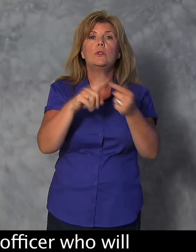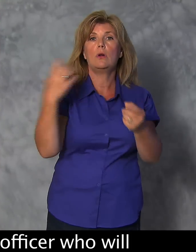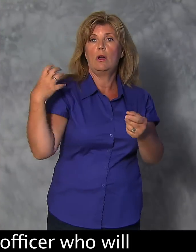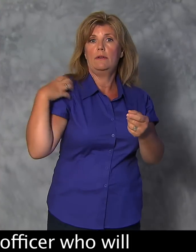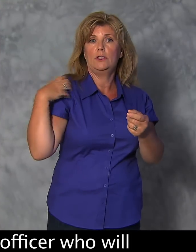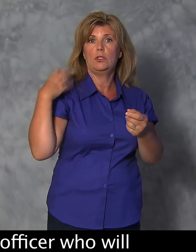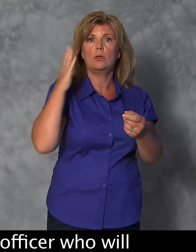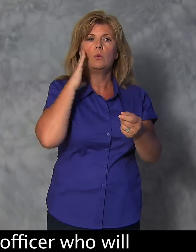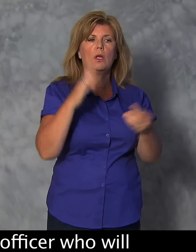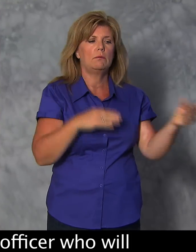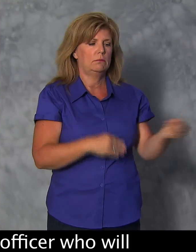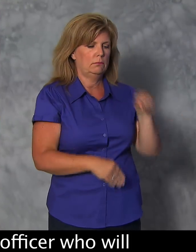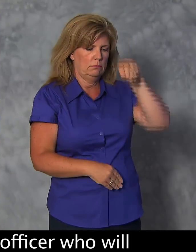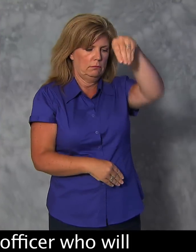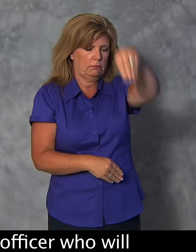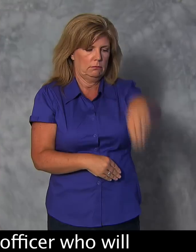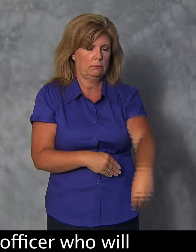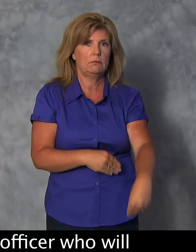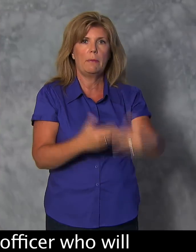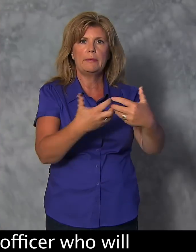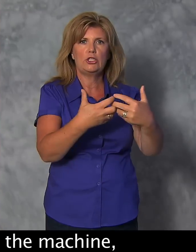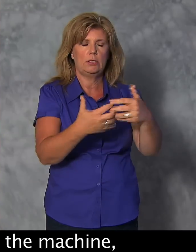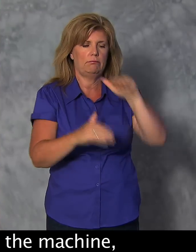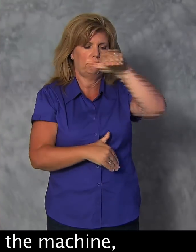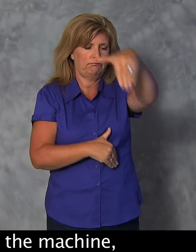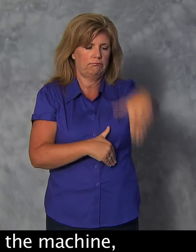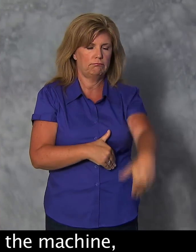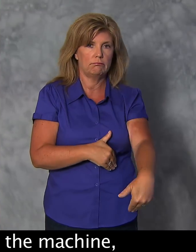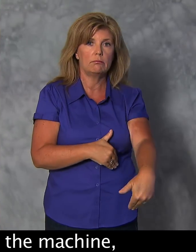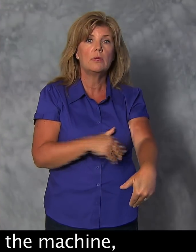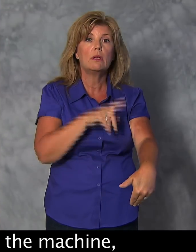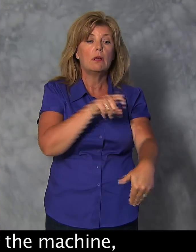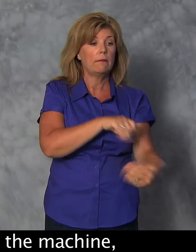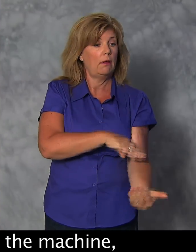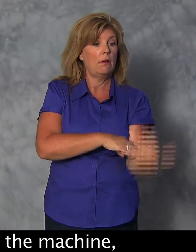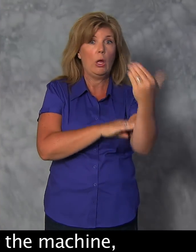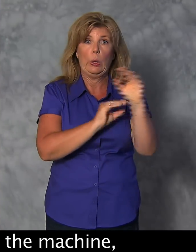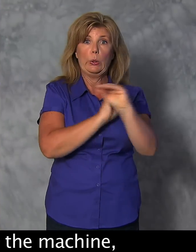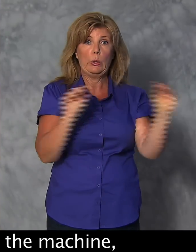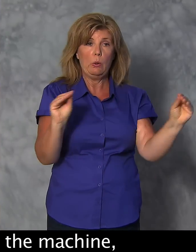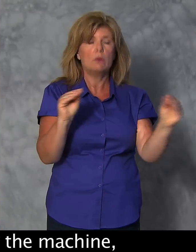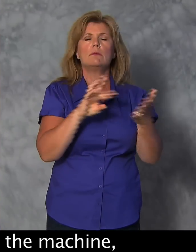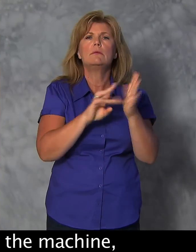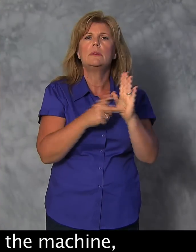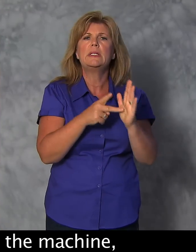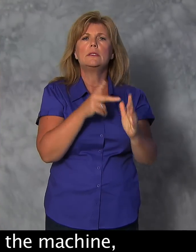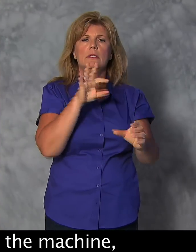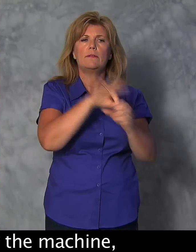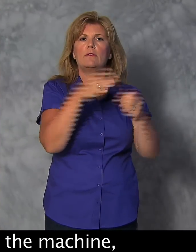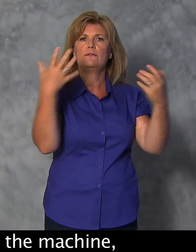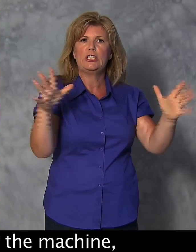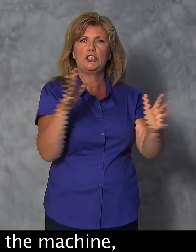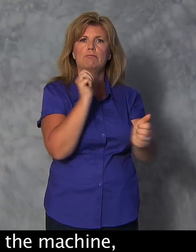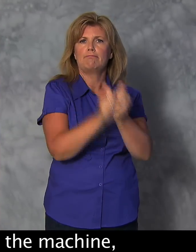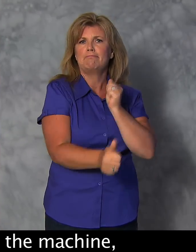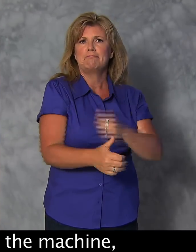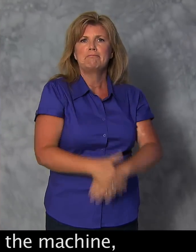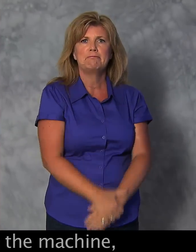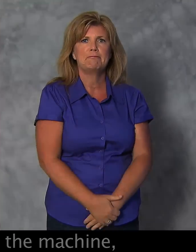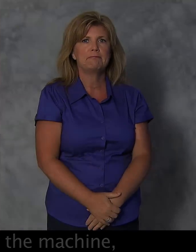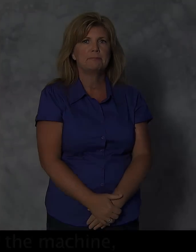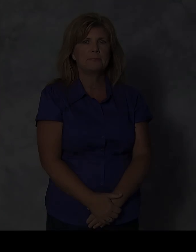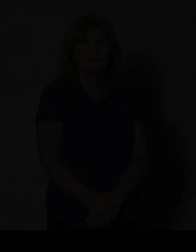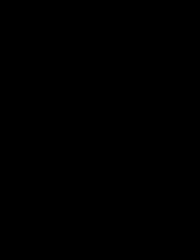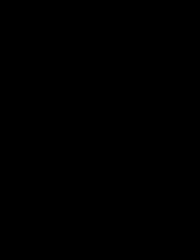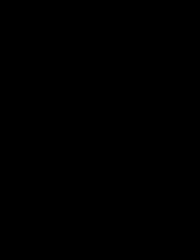will feed your ballot into the machine. Once your ballot is accepted by the machine, you have successfully voted.